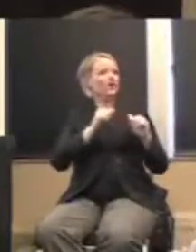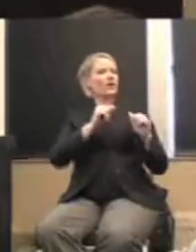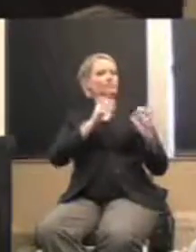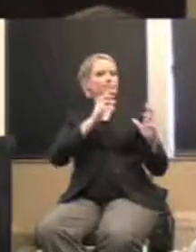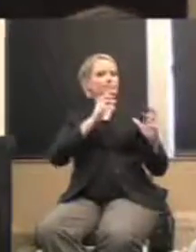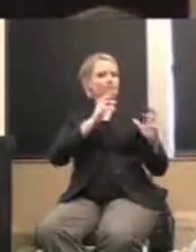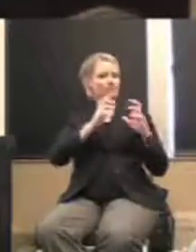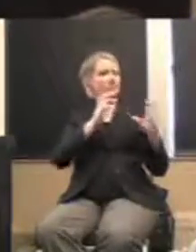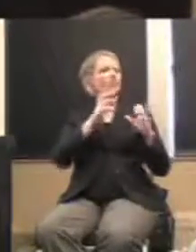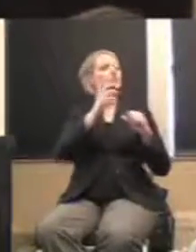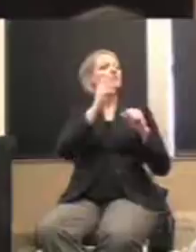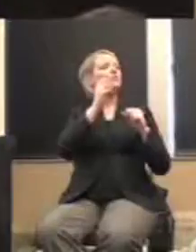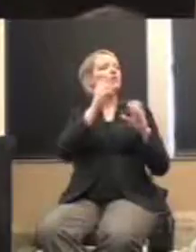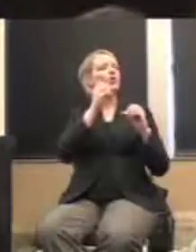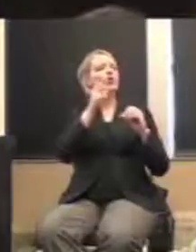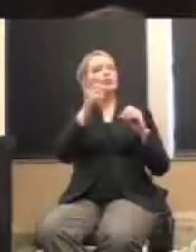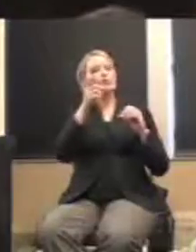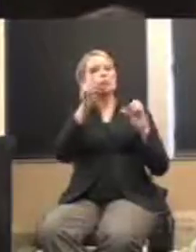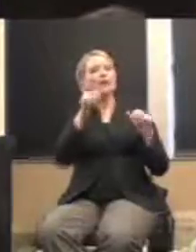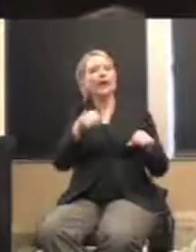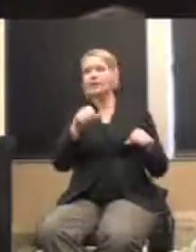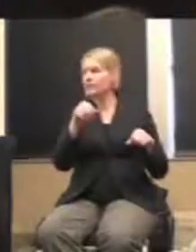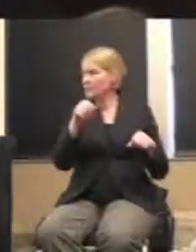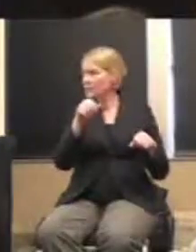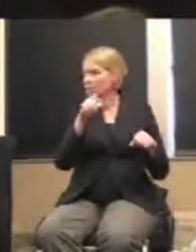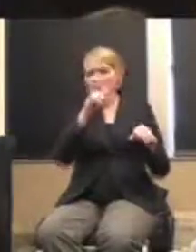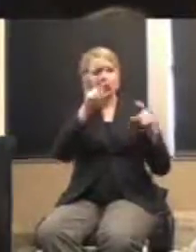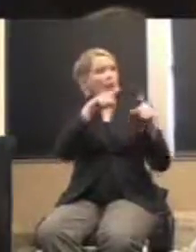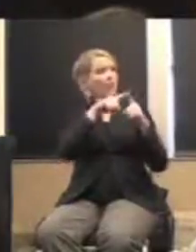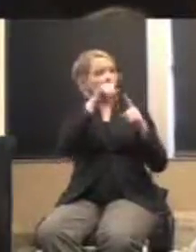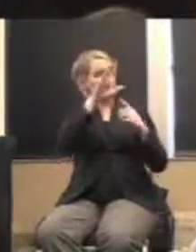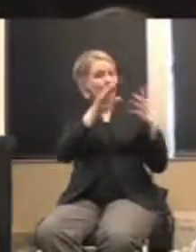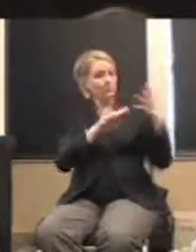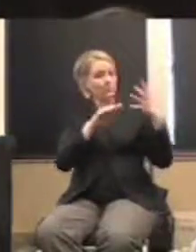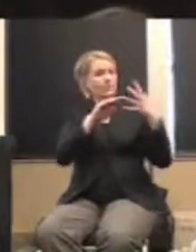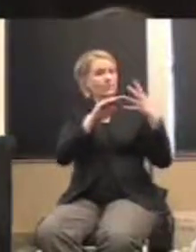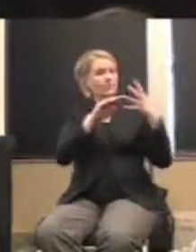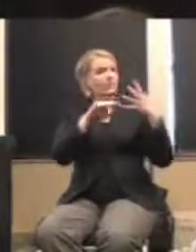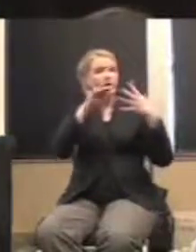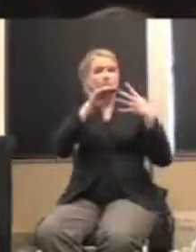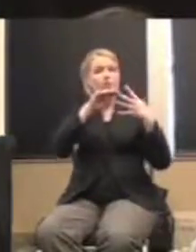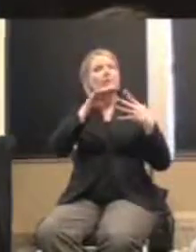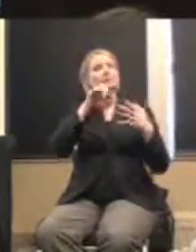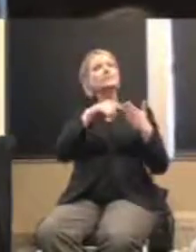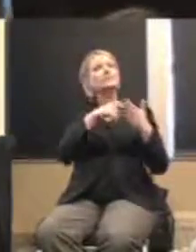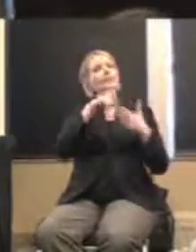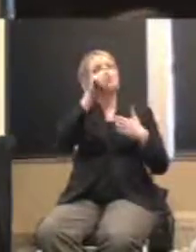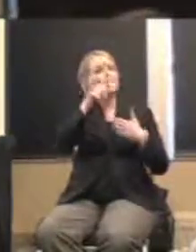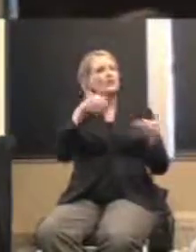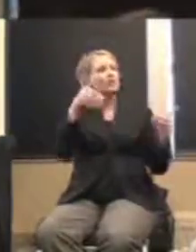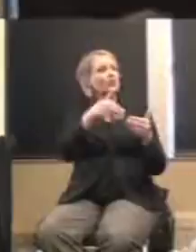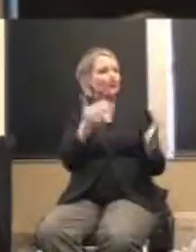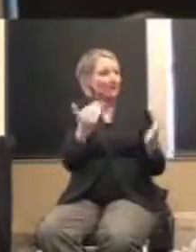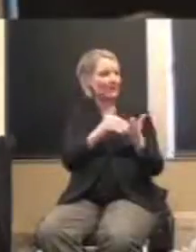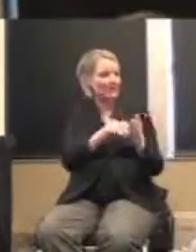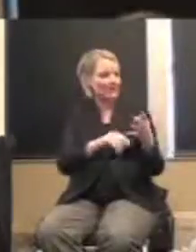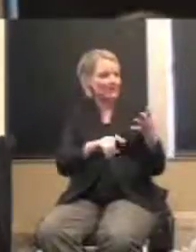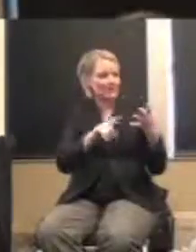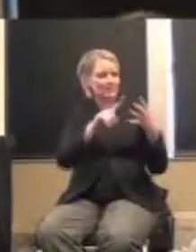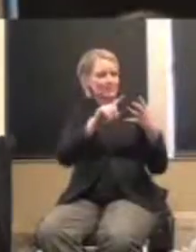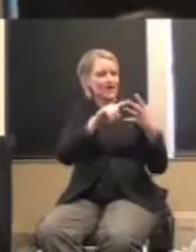you can fade the use of that prompter once you hit phase 2 and phase 3. Sometimes you have to reintroduce them for a little bit during phase